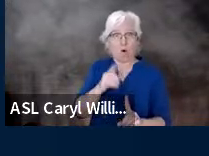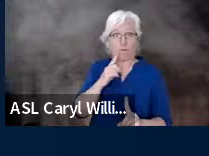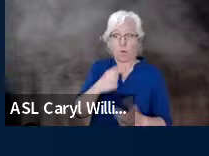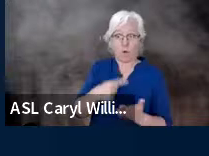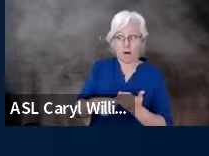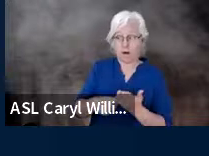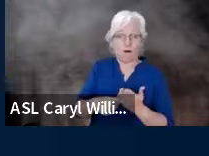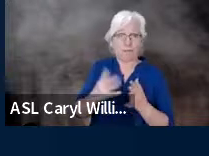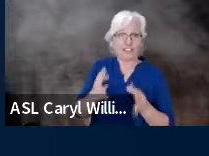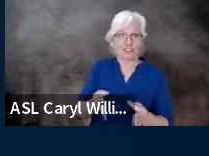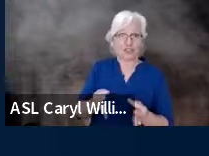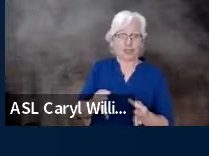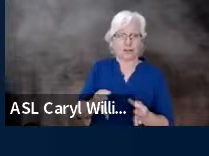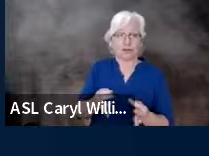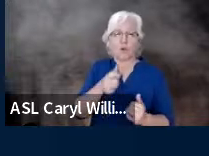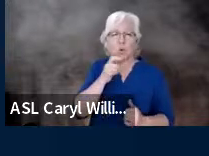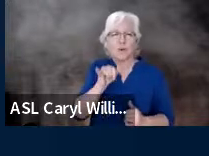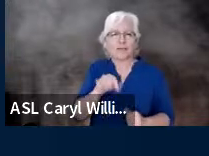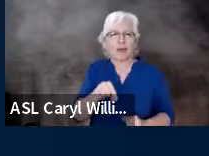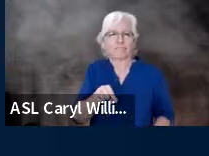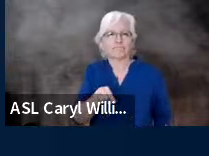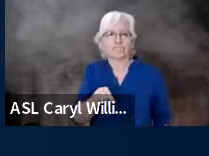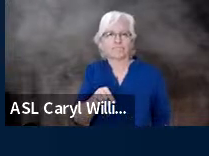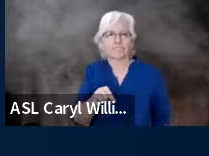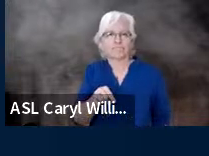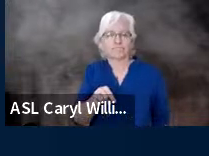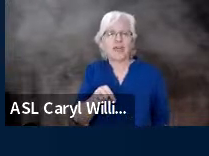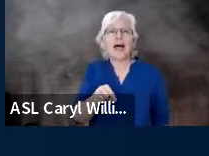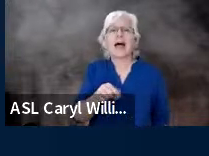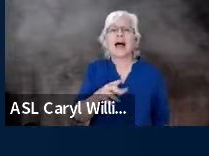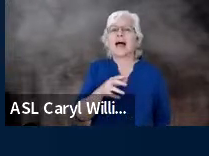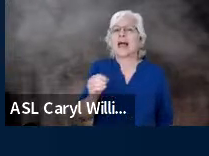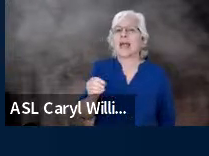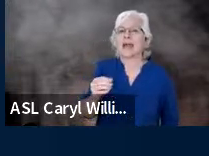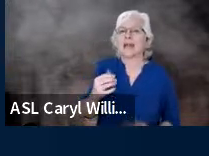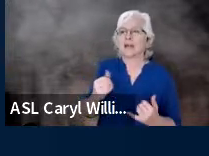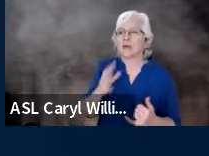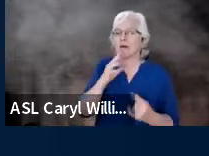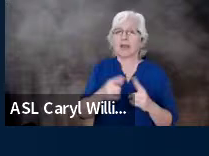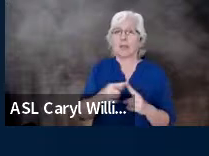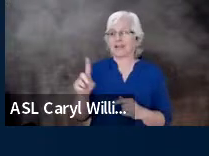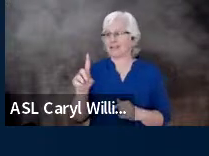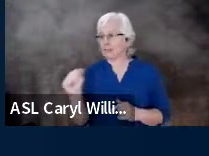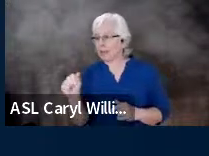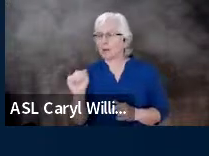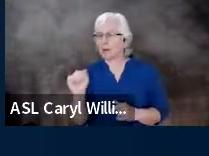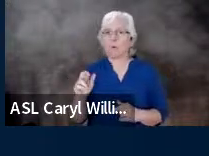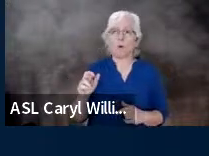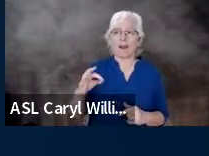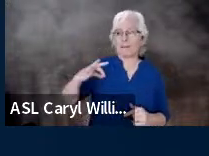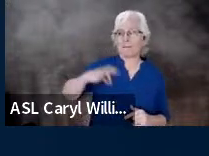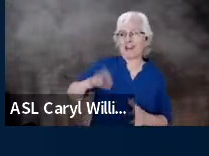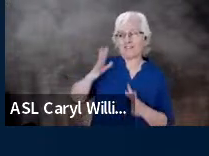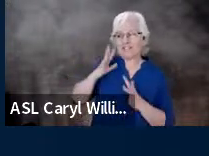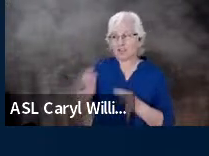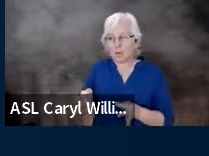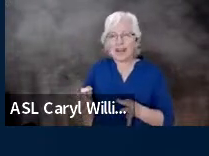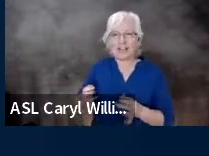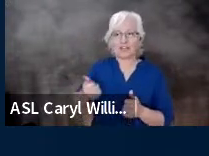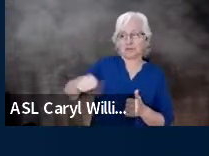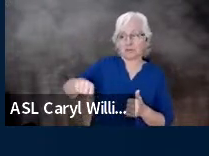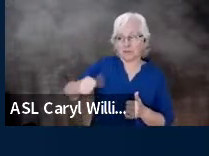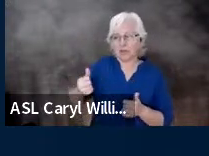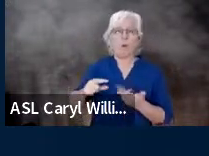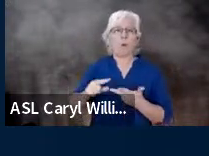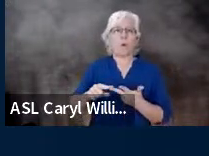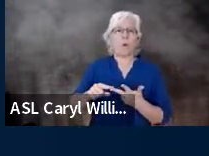And as an example, in the context of disability or in the context of healthcare and benefits determinations and things that really significantly impact people with